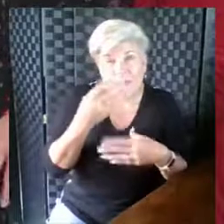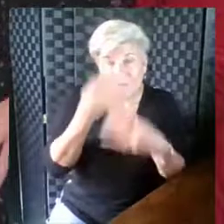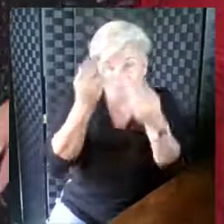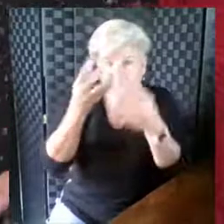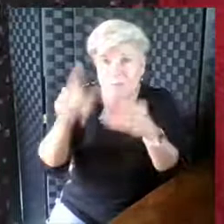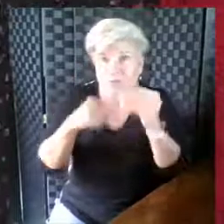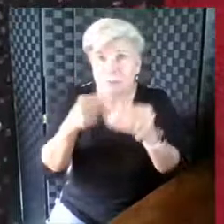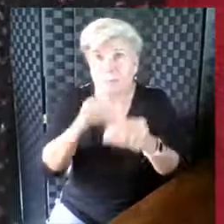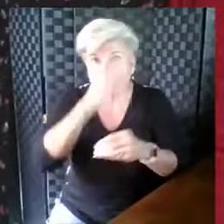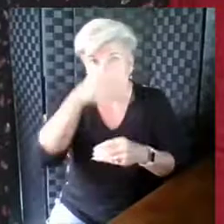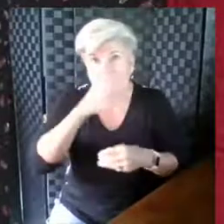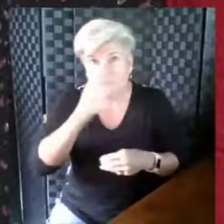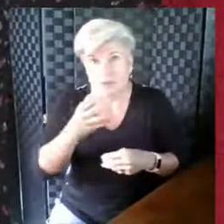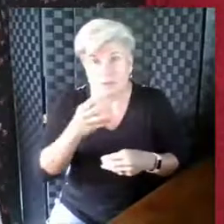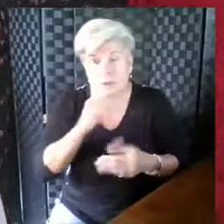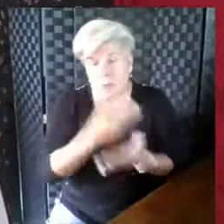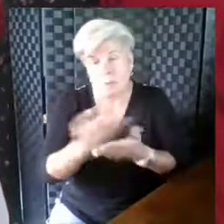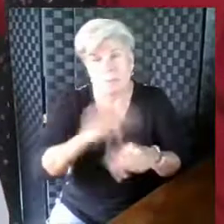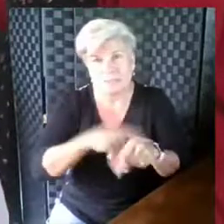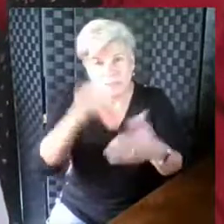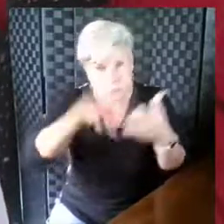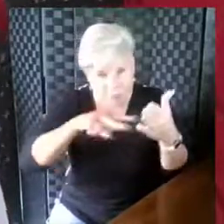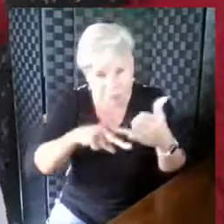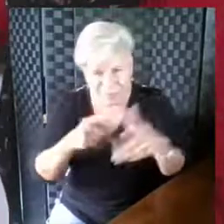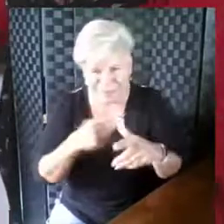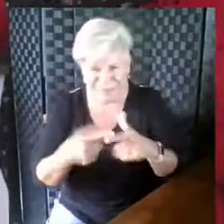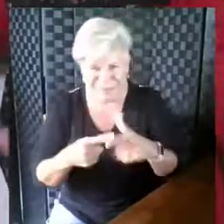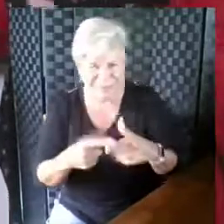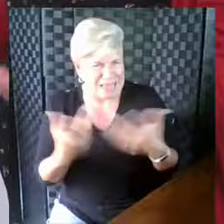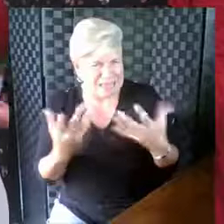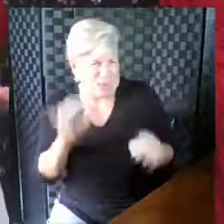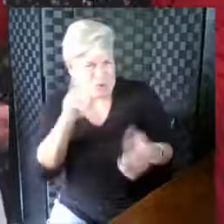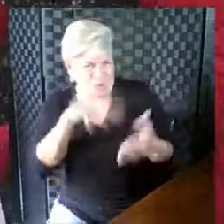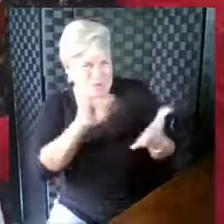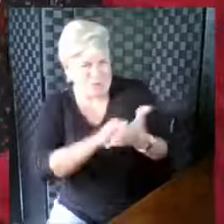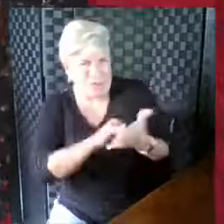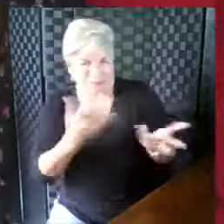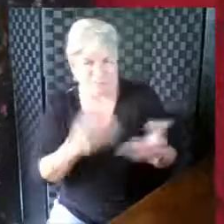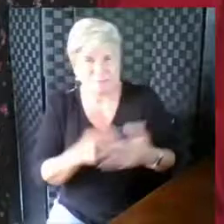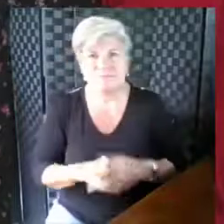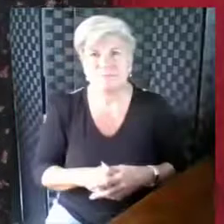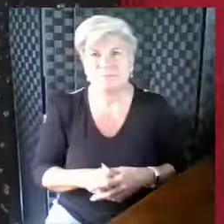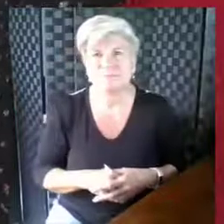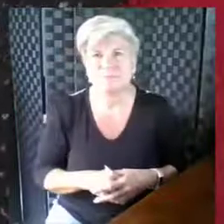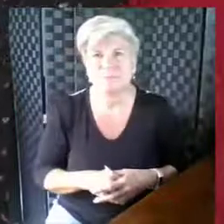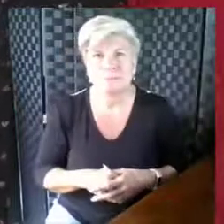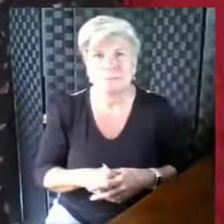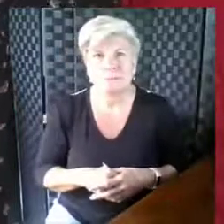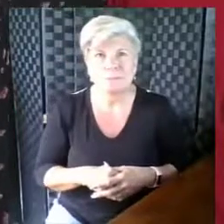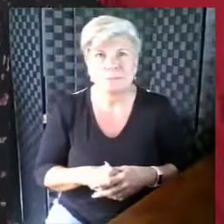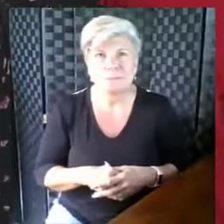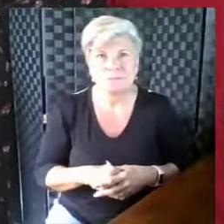I certainly don't want to waste my time reading the whole thing and find out at the end it was about an elephant's trunk.